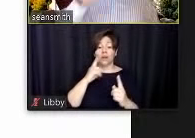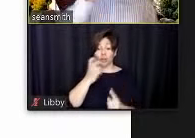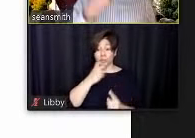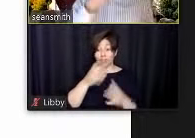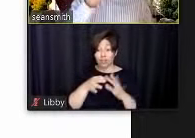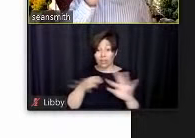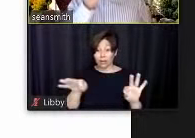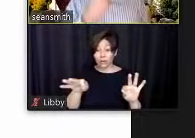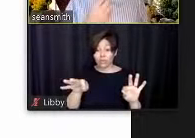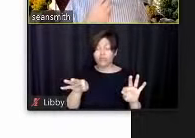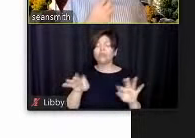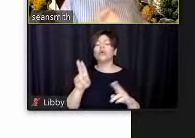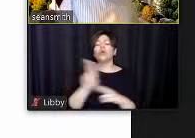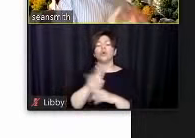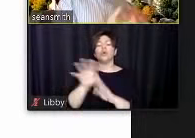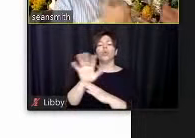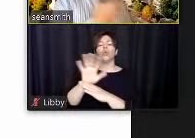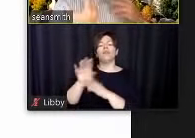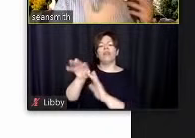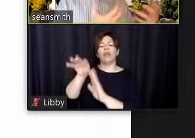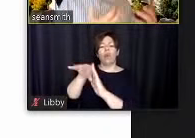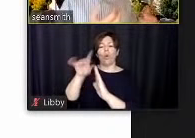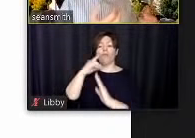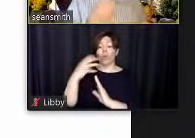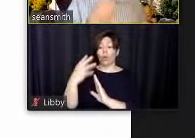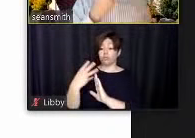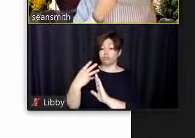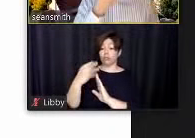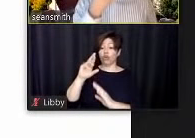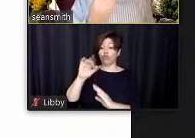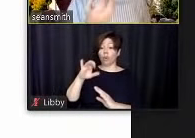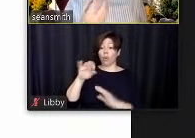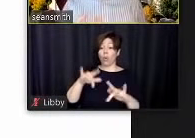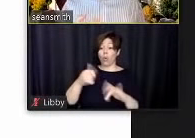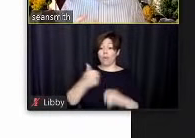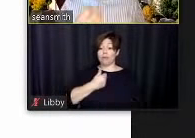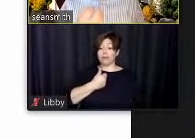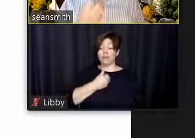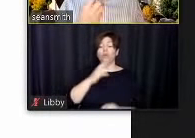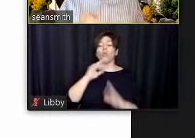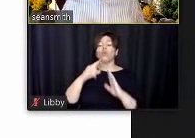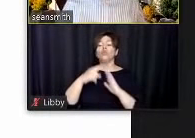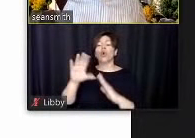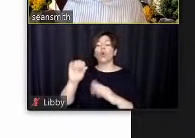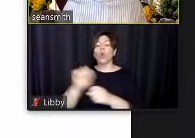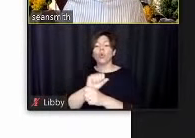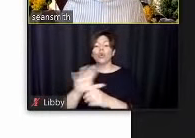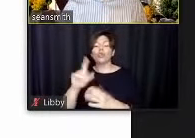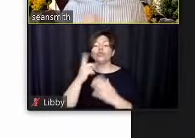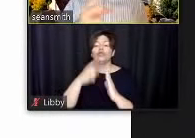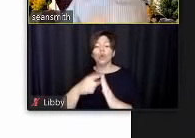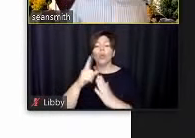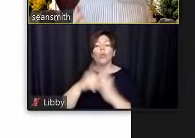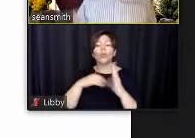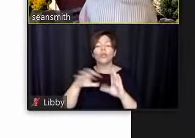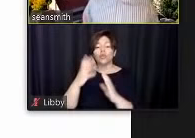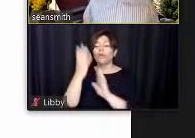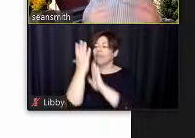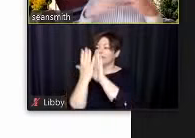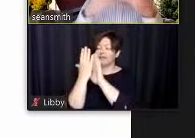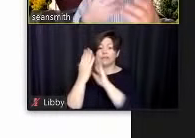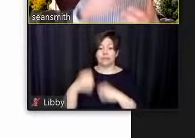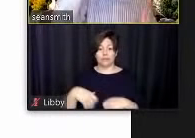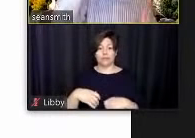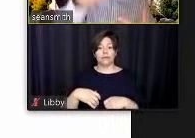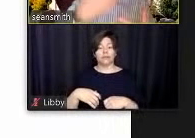to videotape myself or, of course, our colleagues to really show some of the things we do face-to-face. I'm also going to use video.